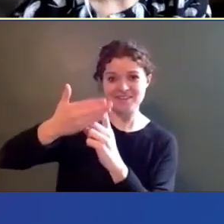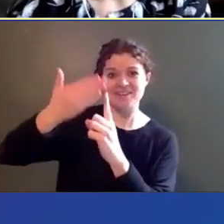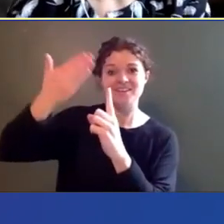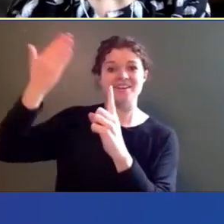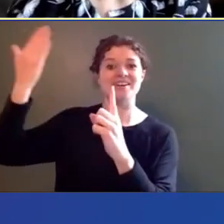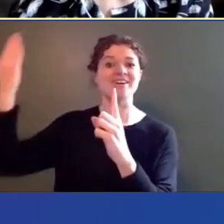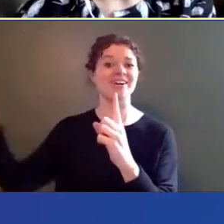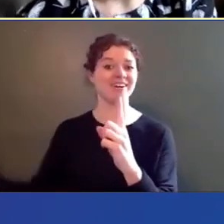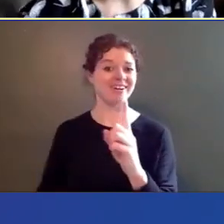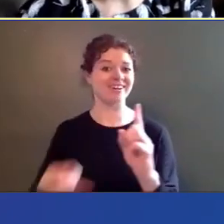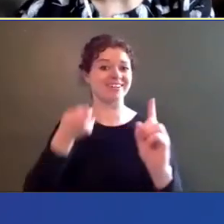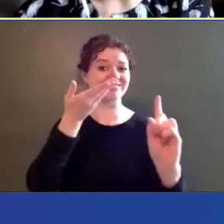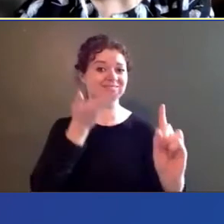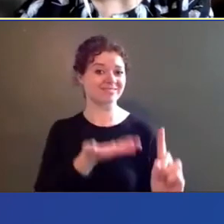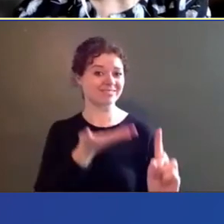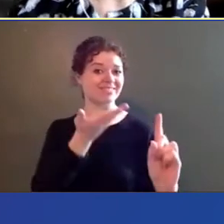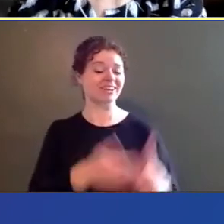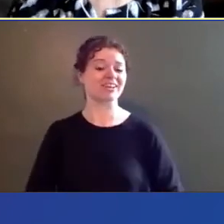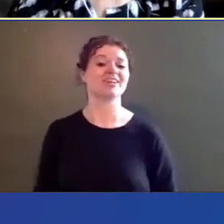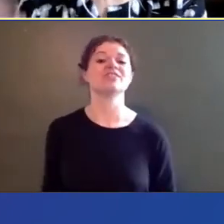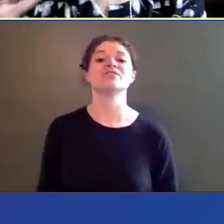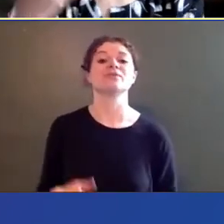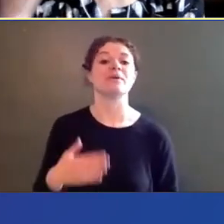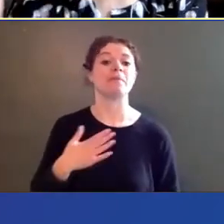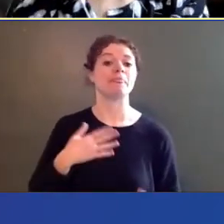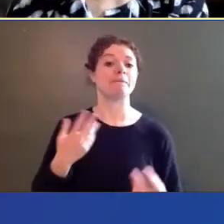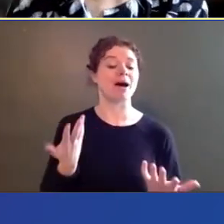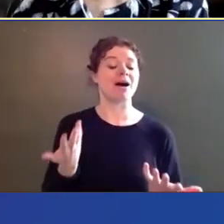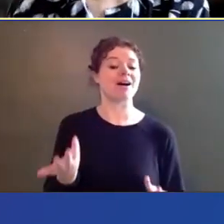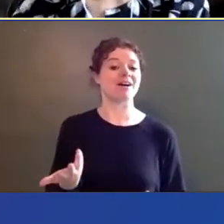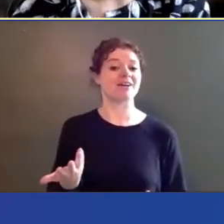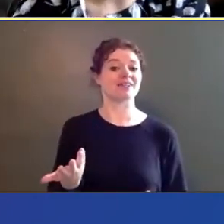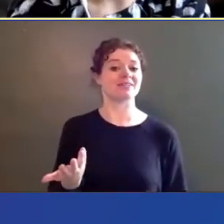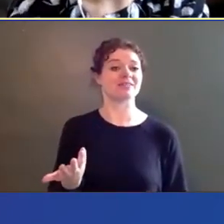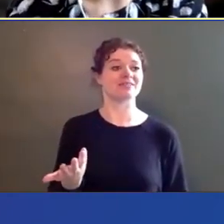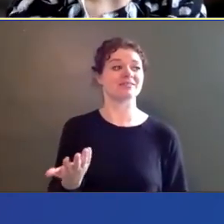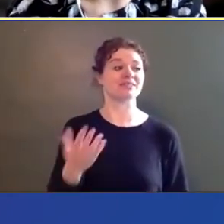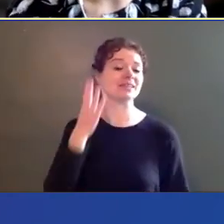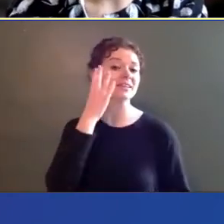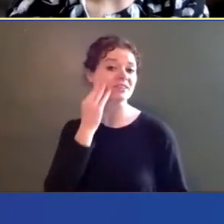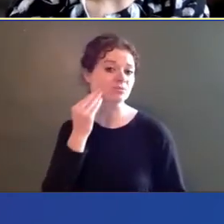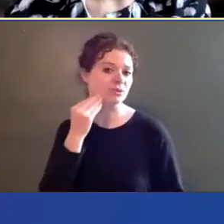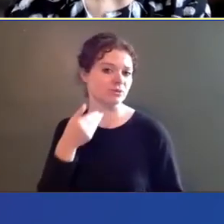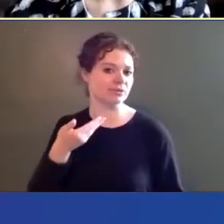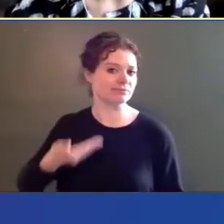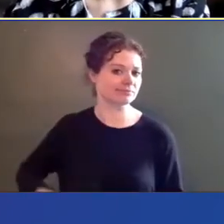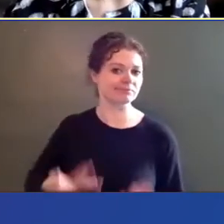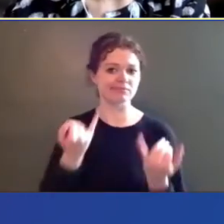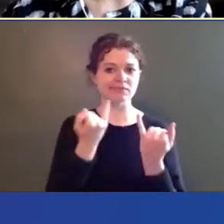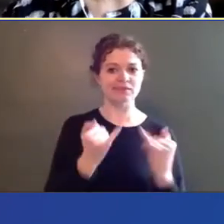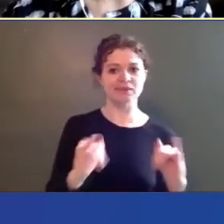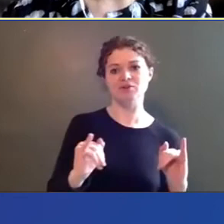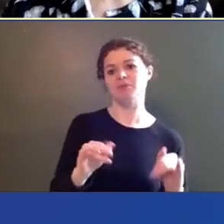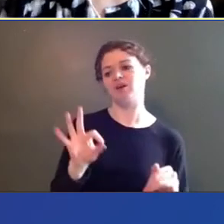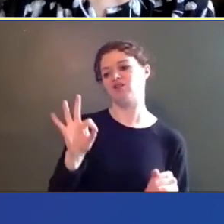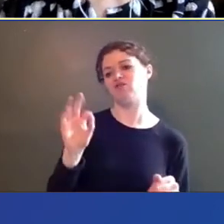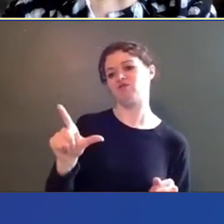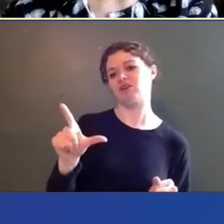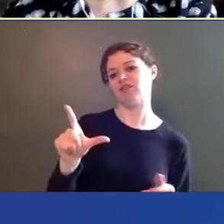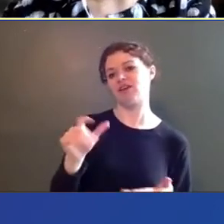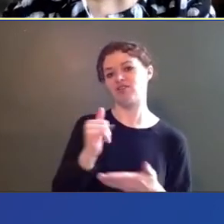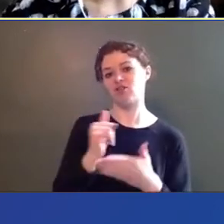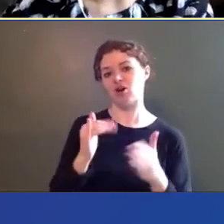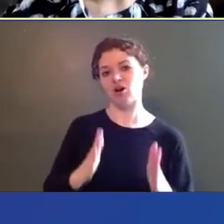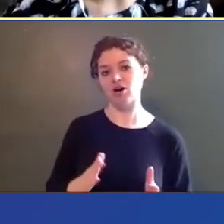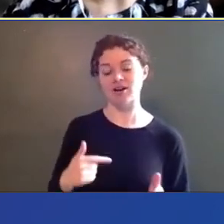moved. I think my reflection as, an independent freelance artist is that I was literally